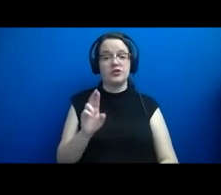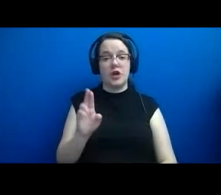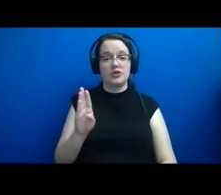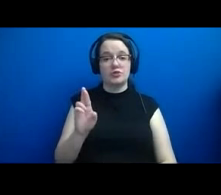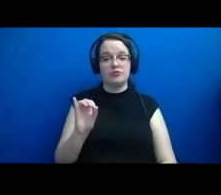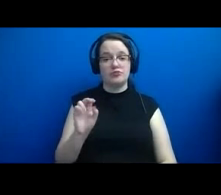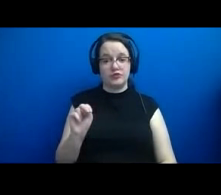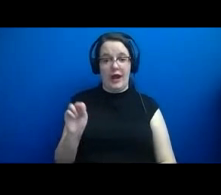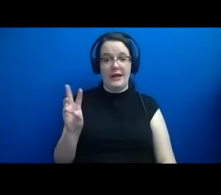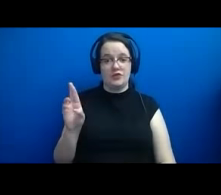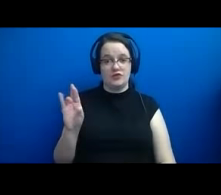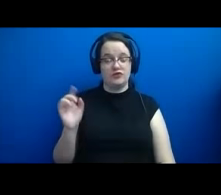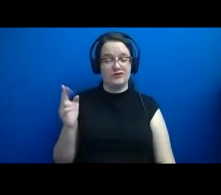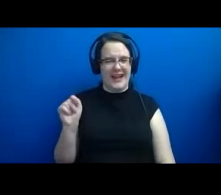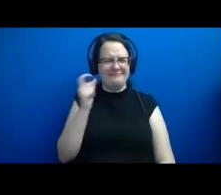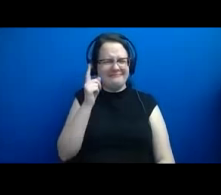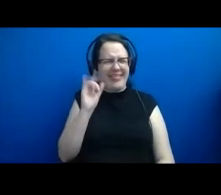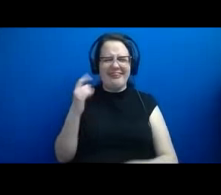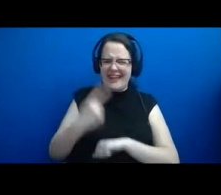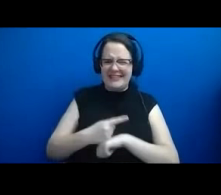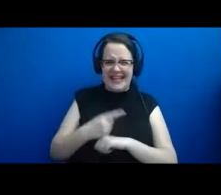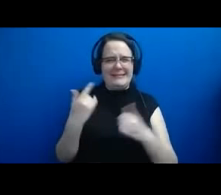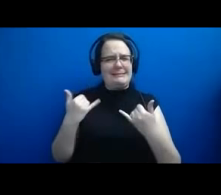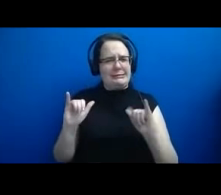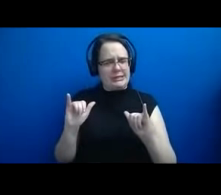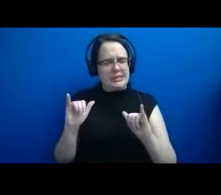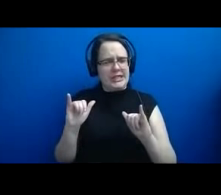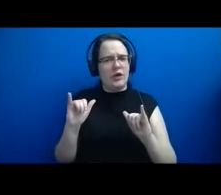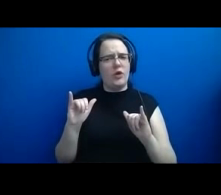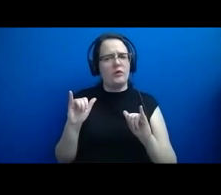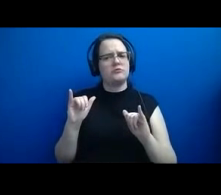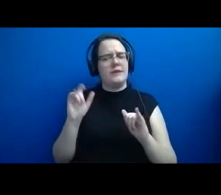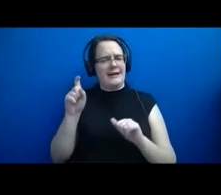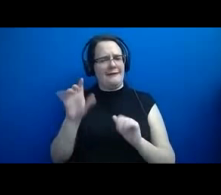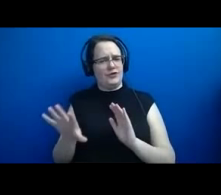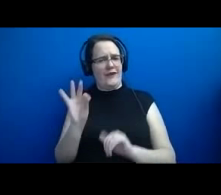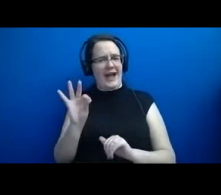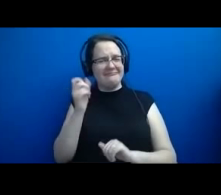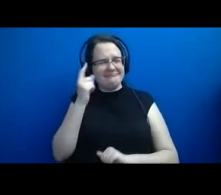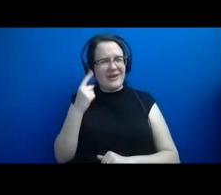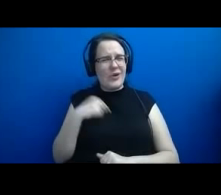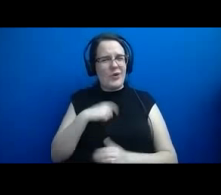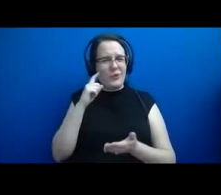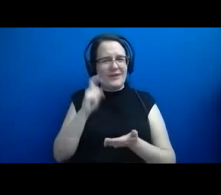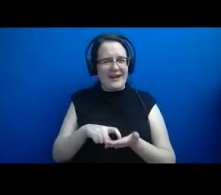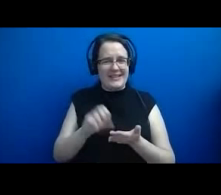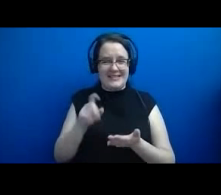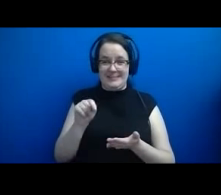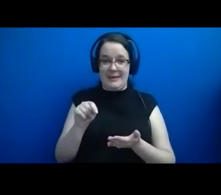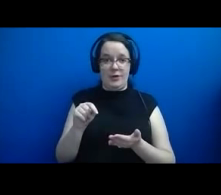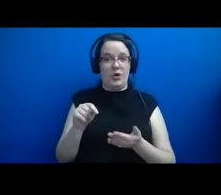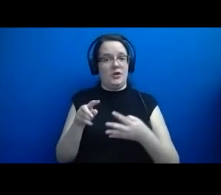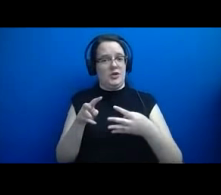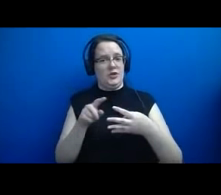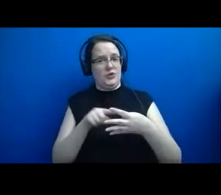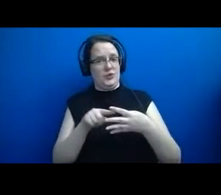finalizing that date. We recognize that September is also the first 2 weeks are very chaotic with school starting. So